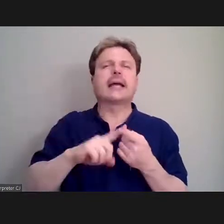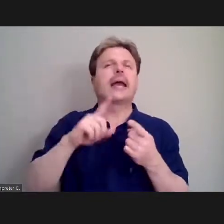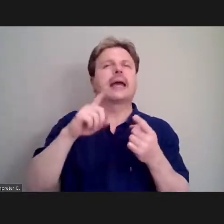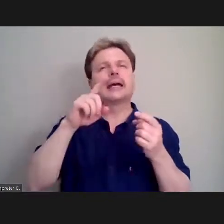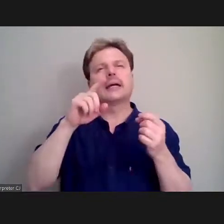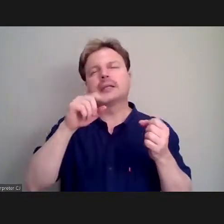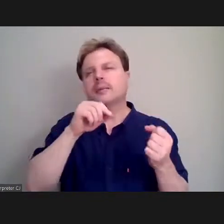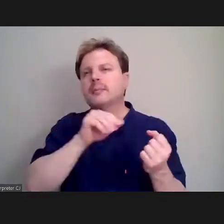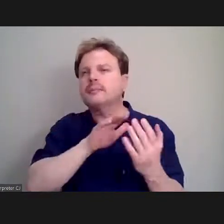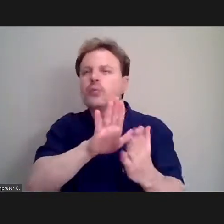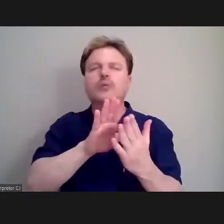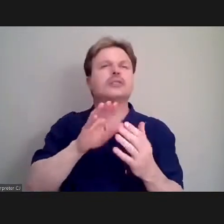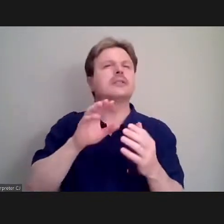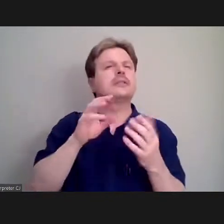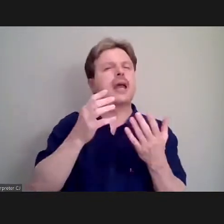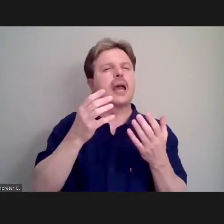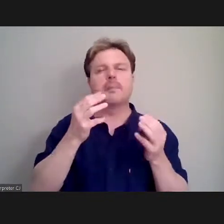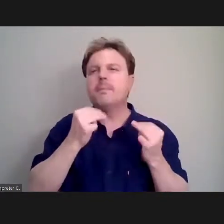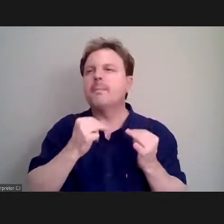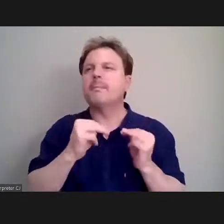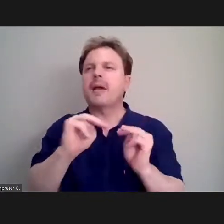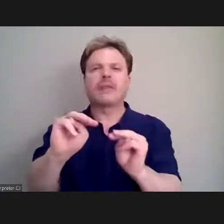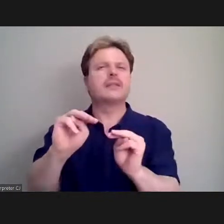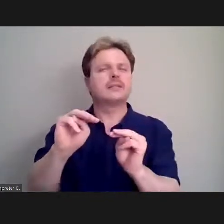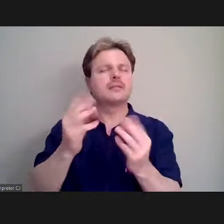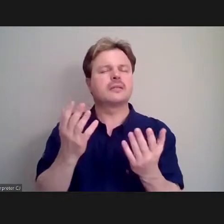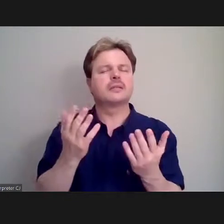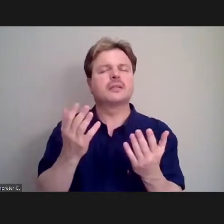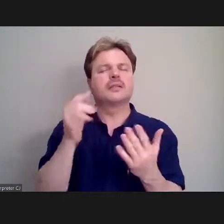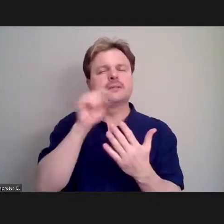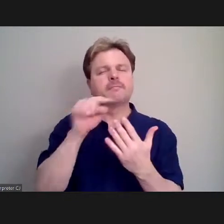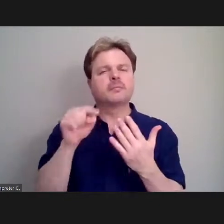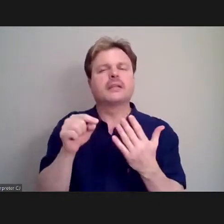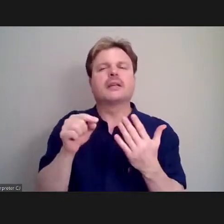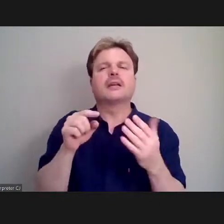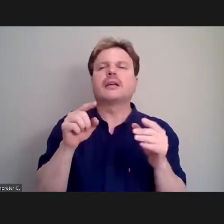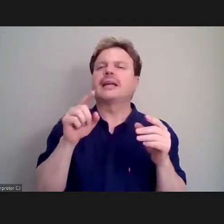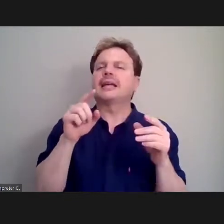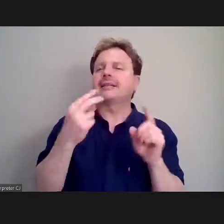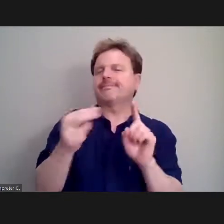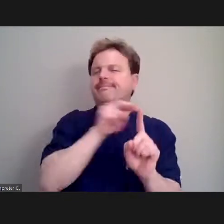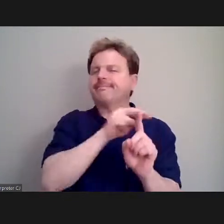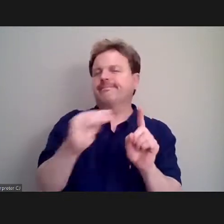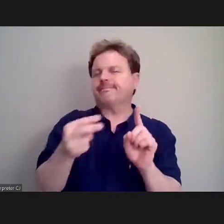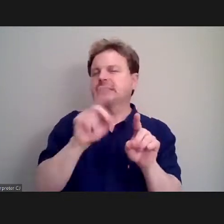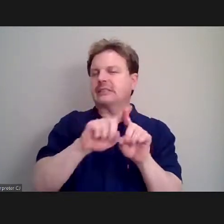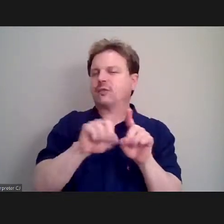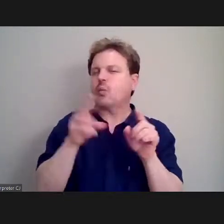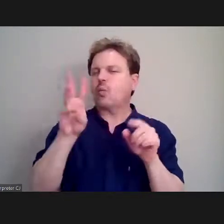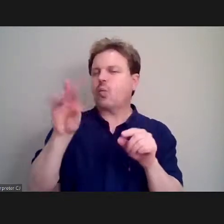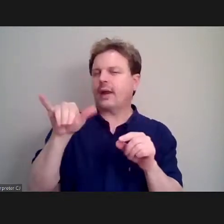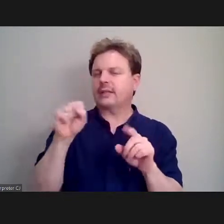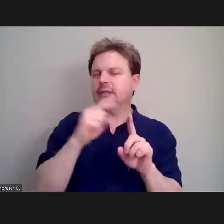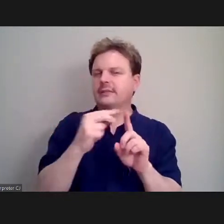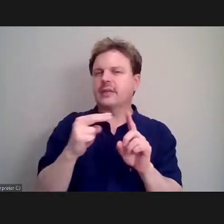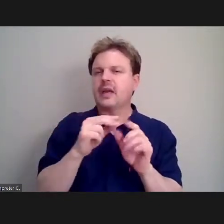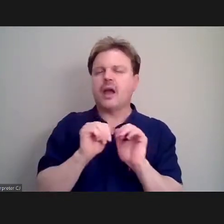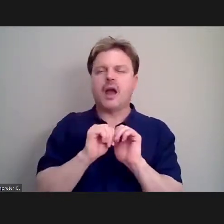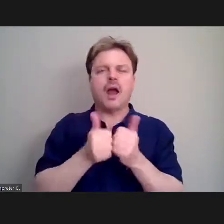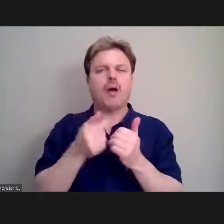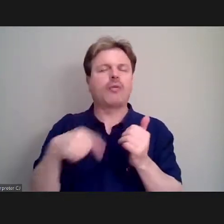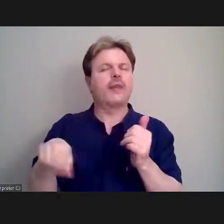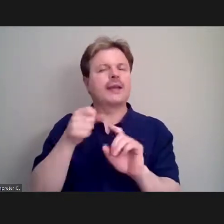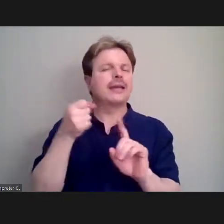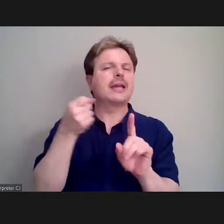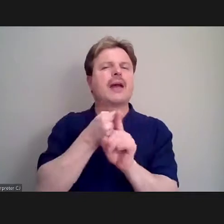and methodologies in different ways regarding how they impact,